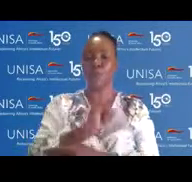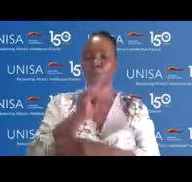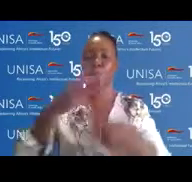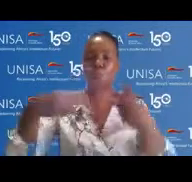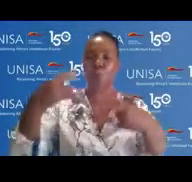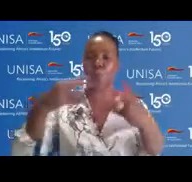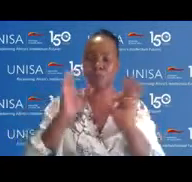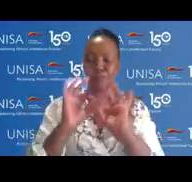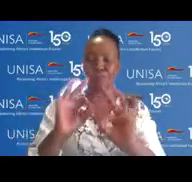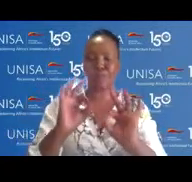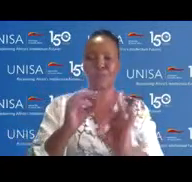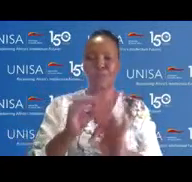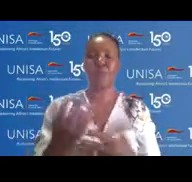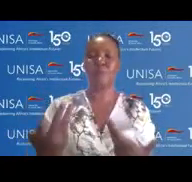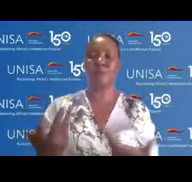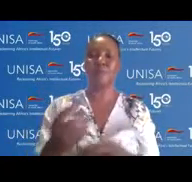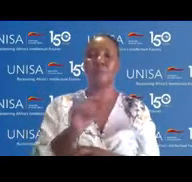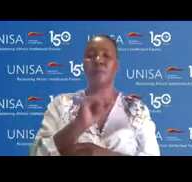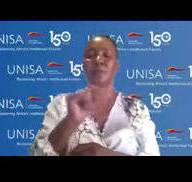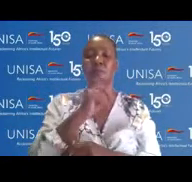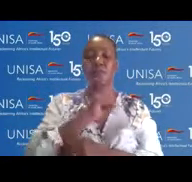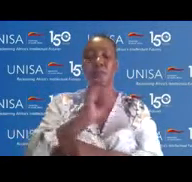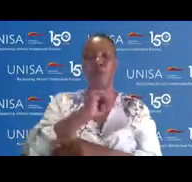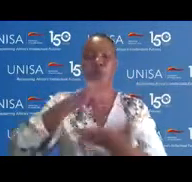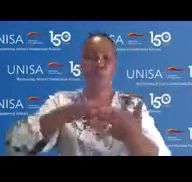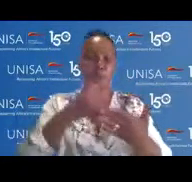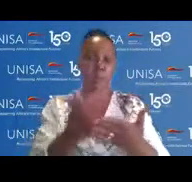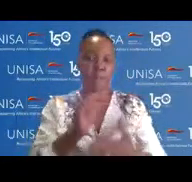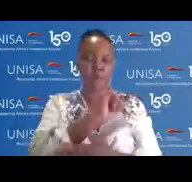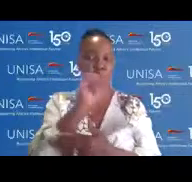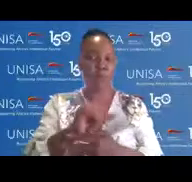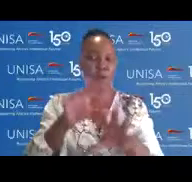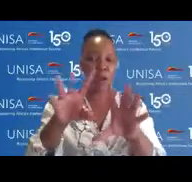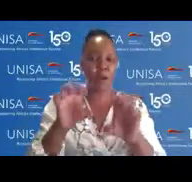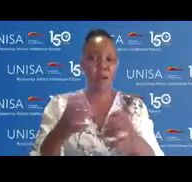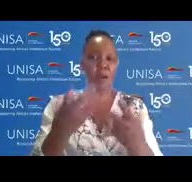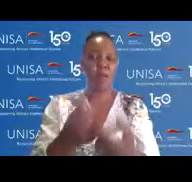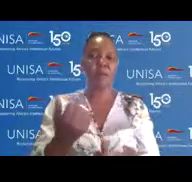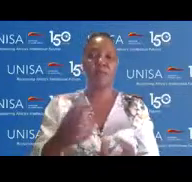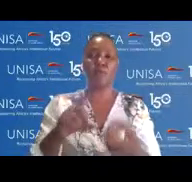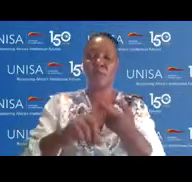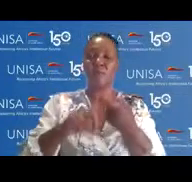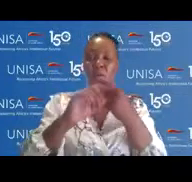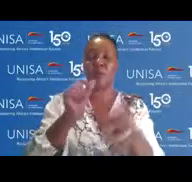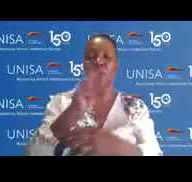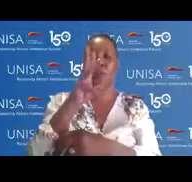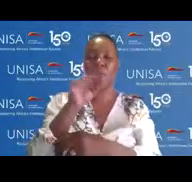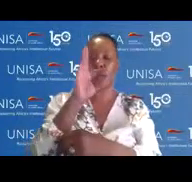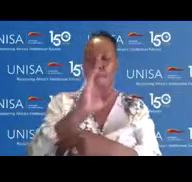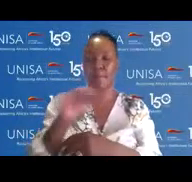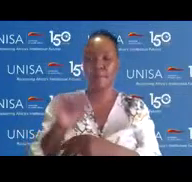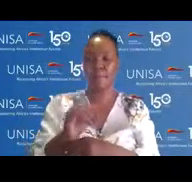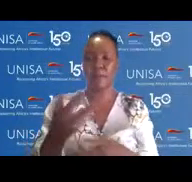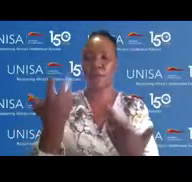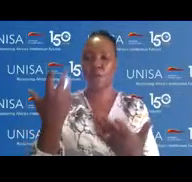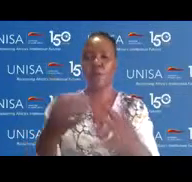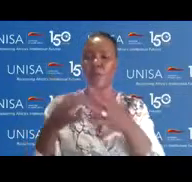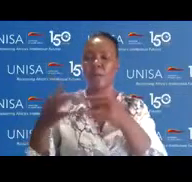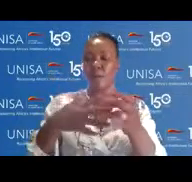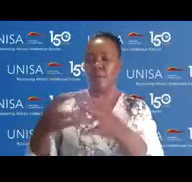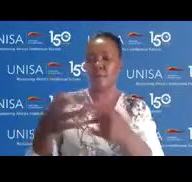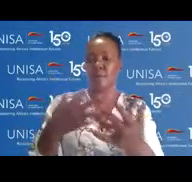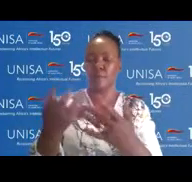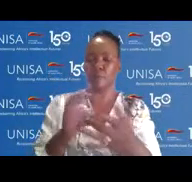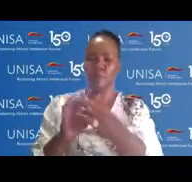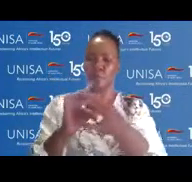beautifully. If you are using a laptop for your exam and you're relying on Wi-Fi or the fiber connection you have, please make sure you know how